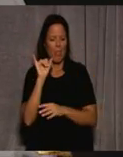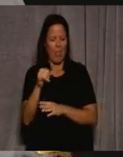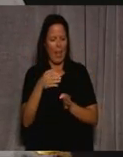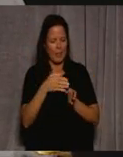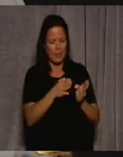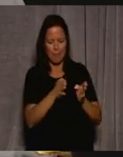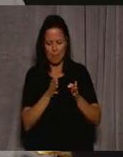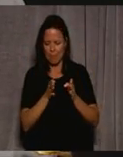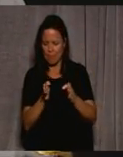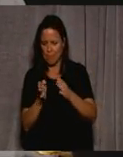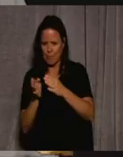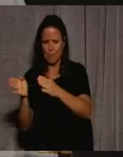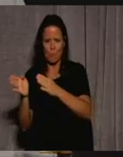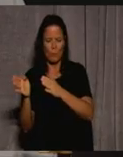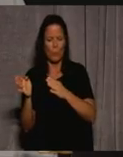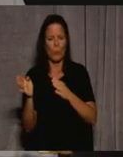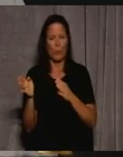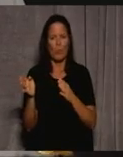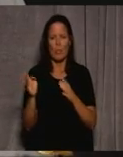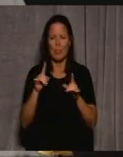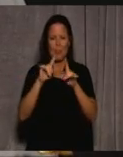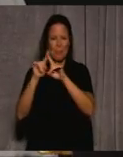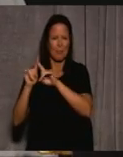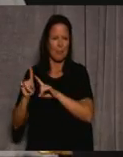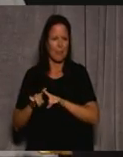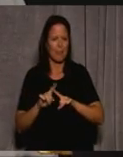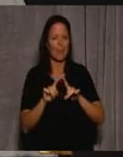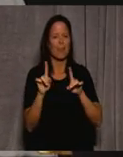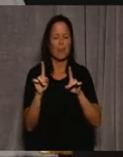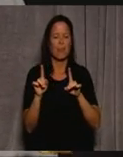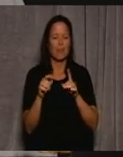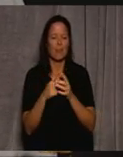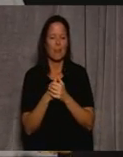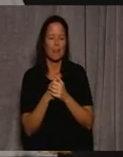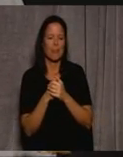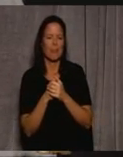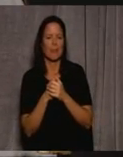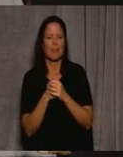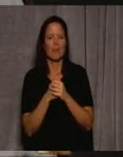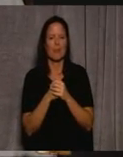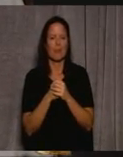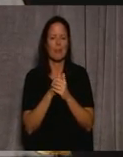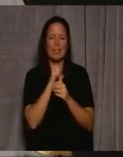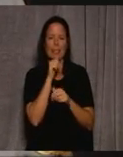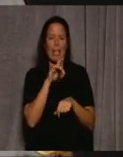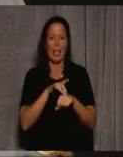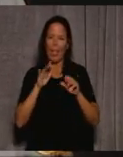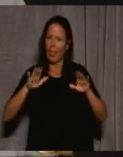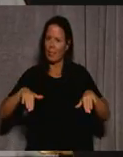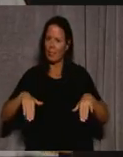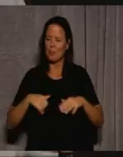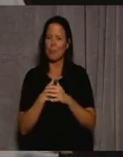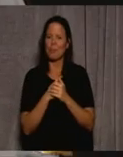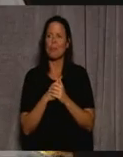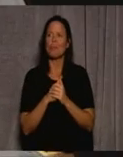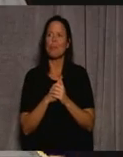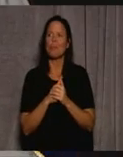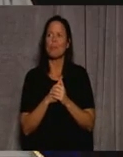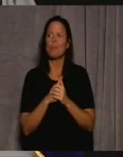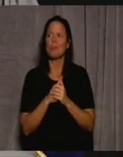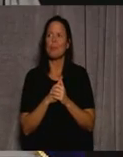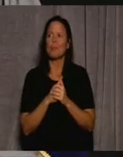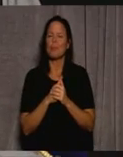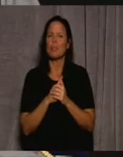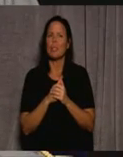out before you, have yet uncharted. As Max